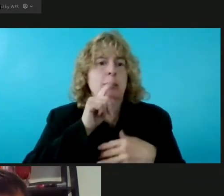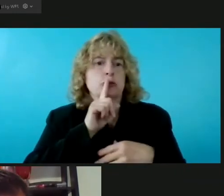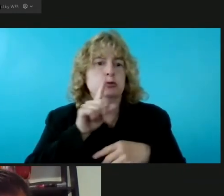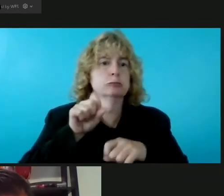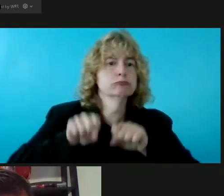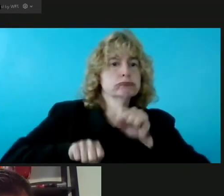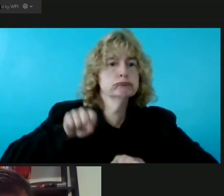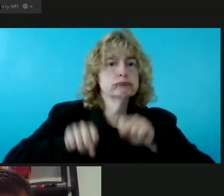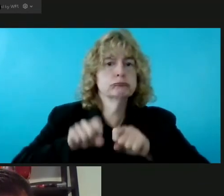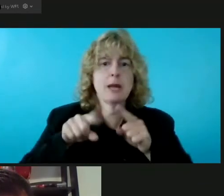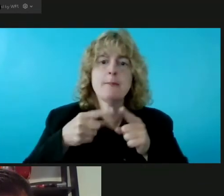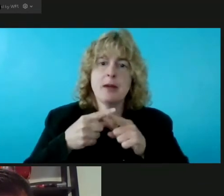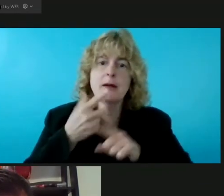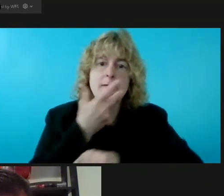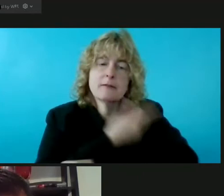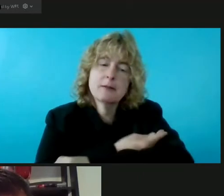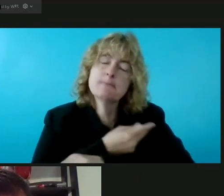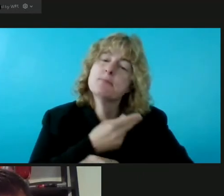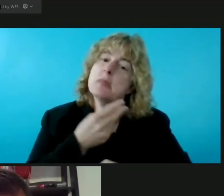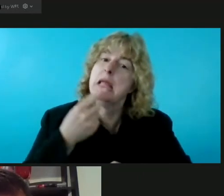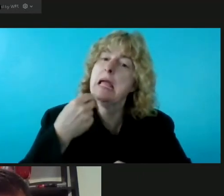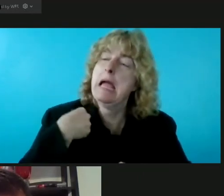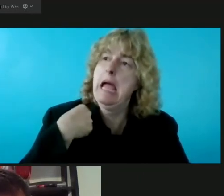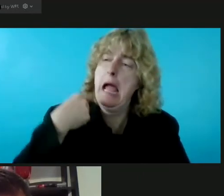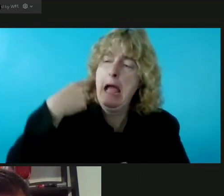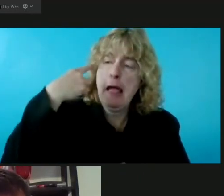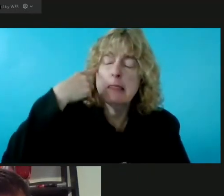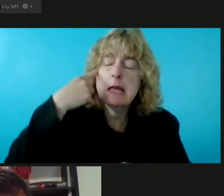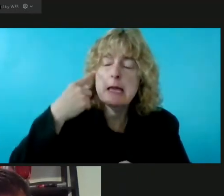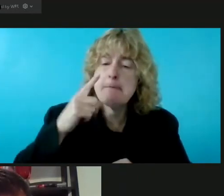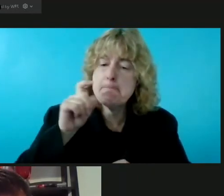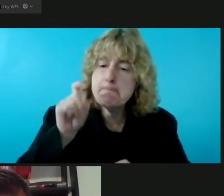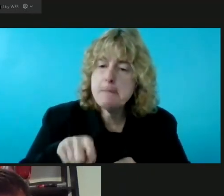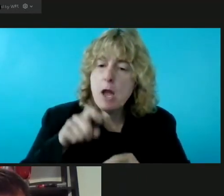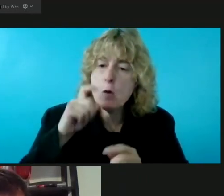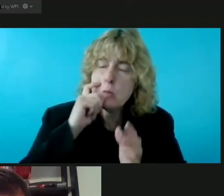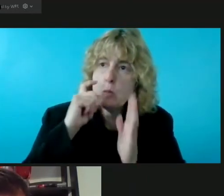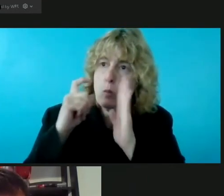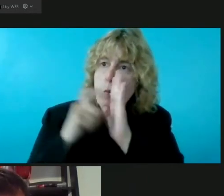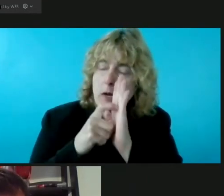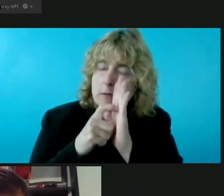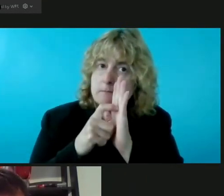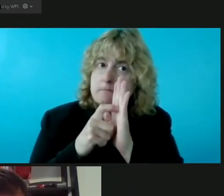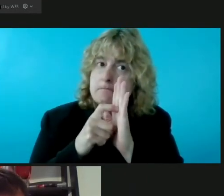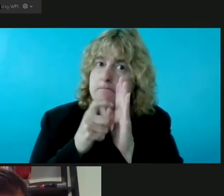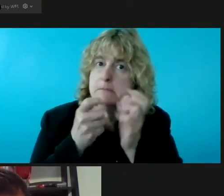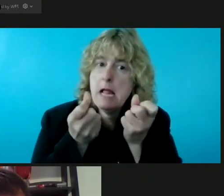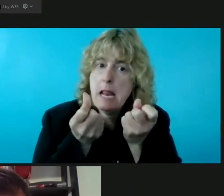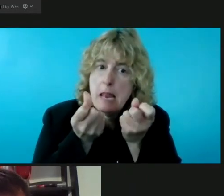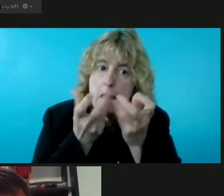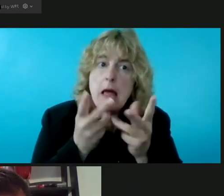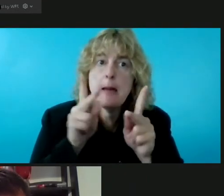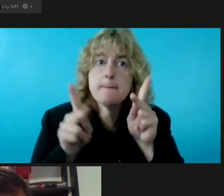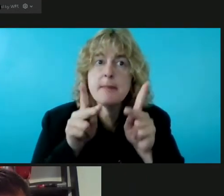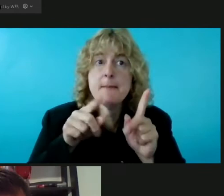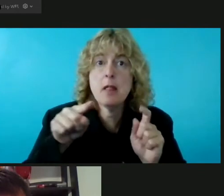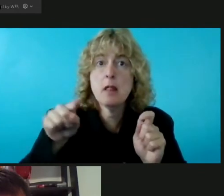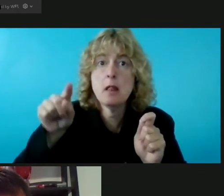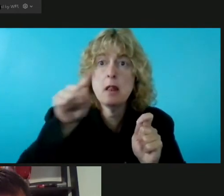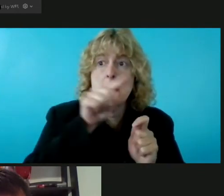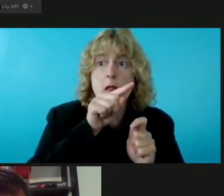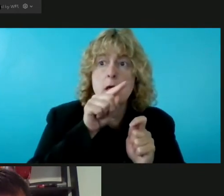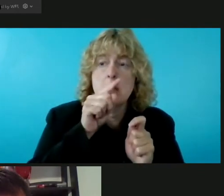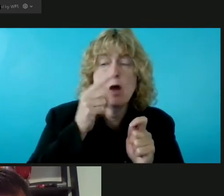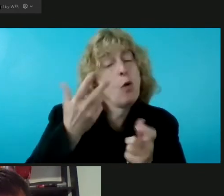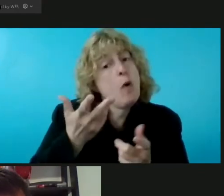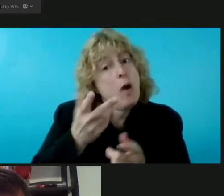the thing that we have to recognize is that a lot of people is that COVID is actually new,